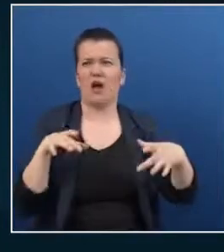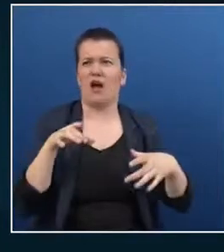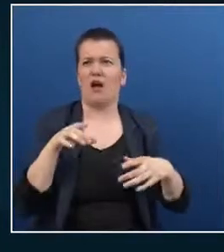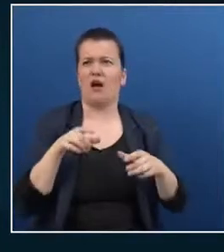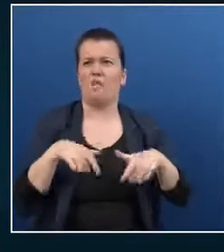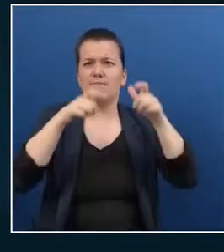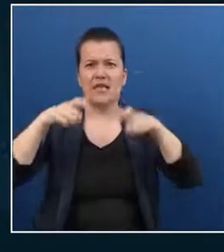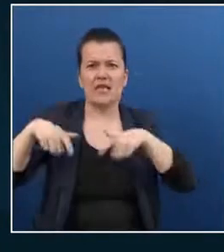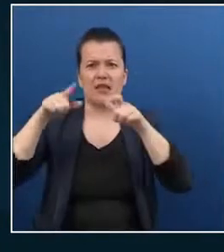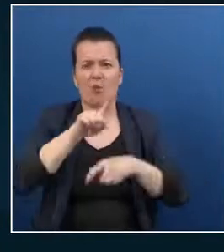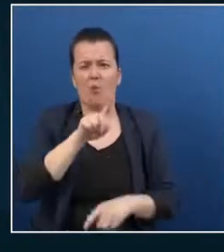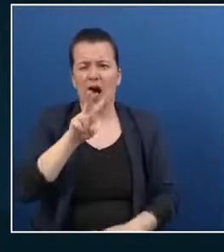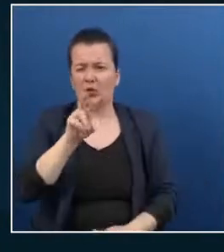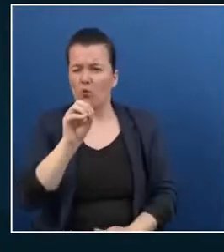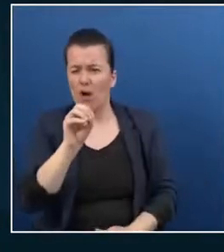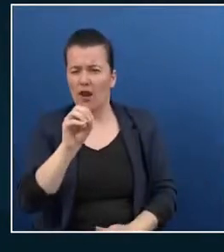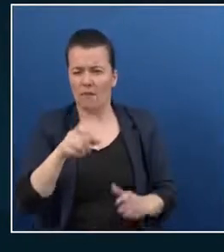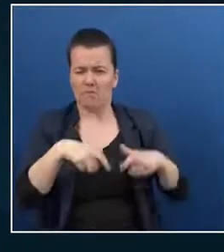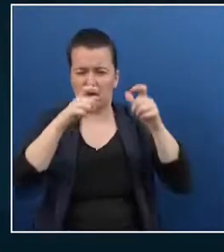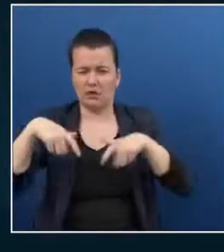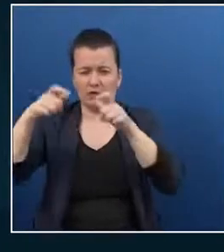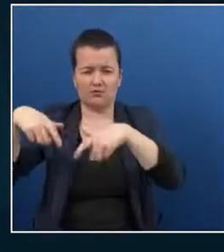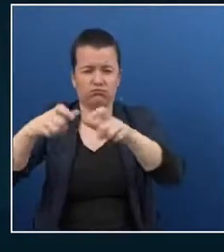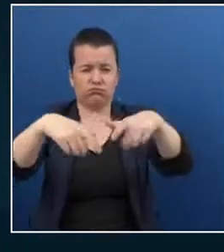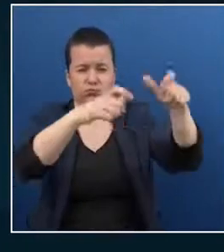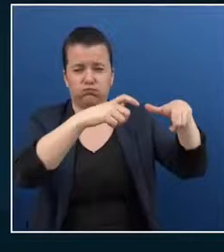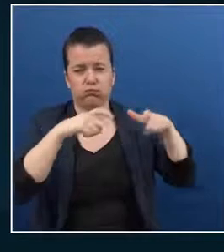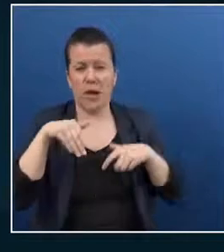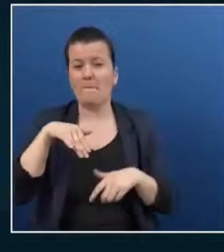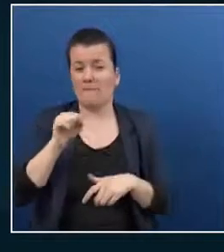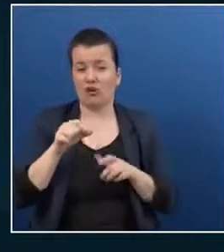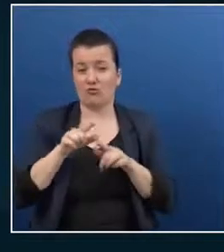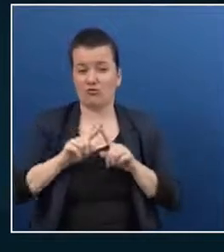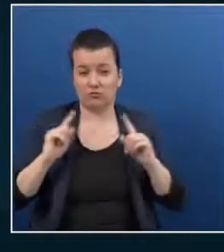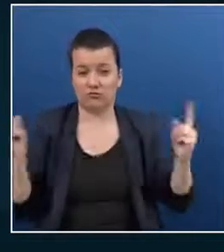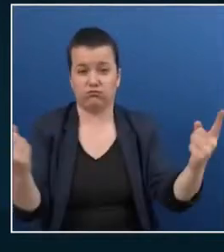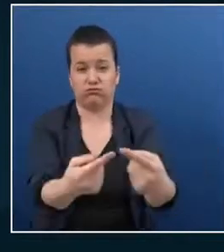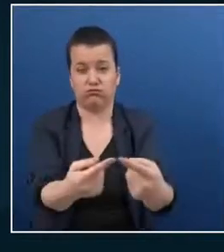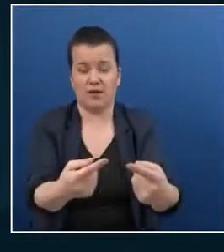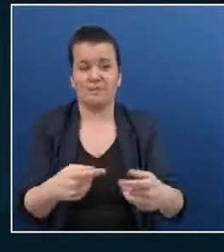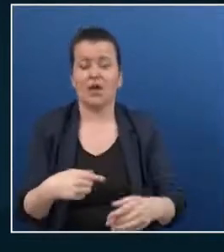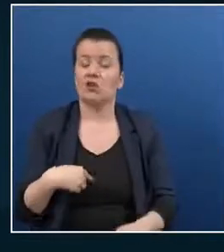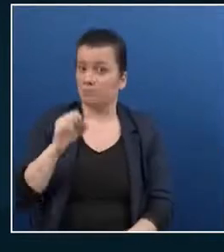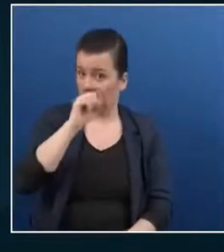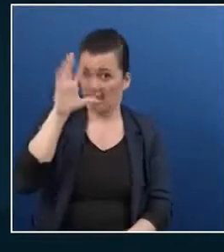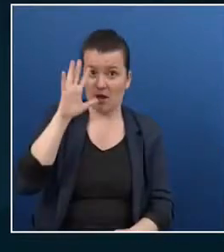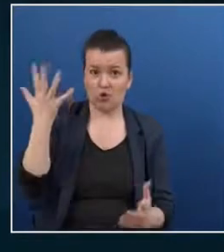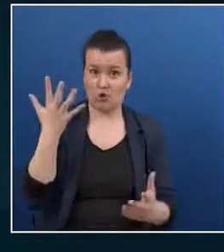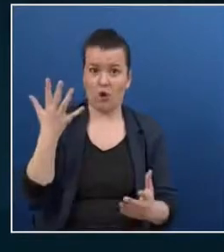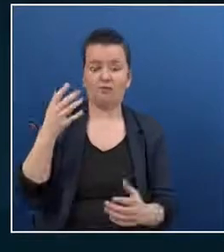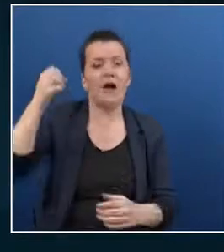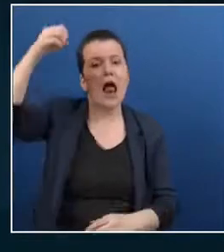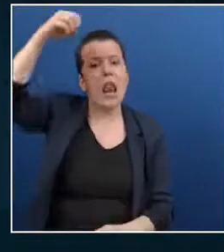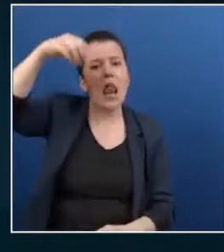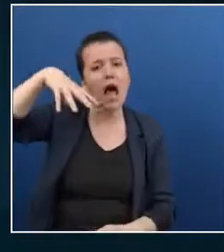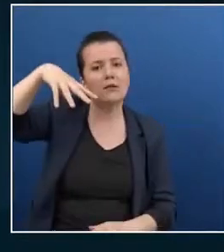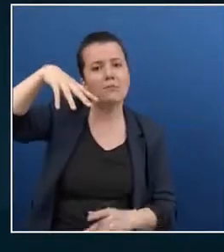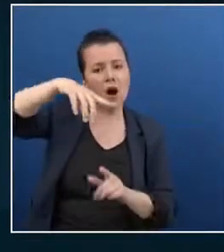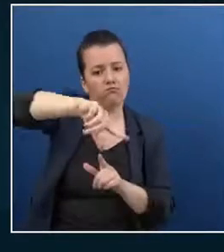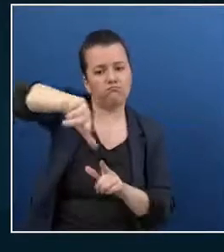is very, very large. And if you just put a geocoded light bulb or use, a